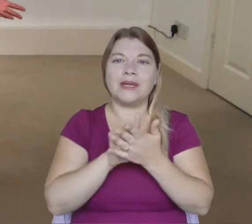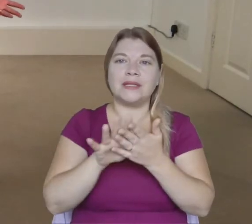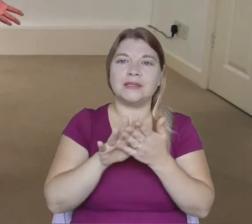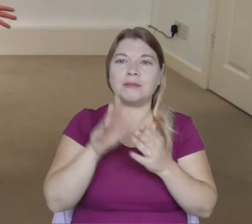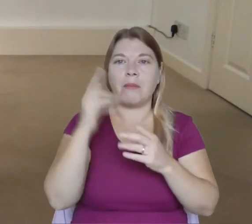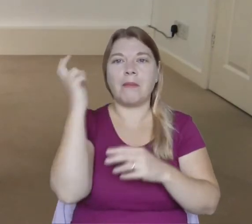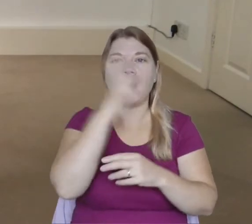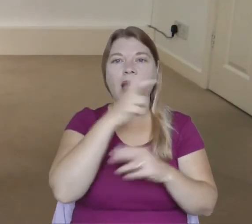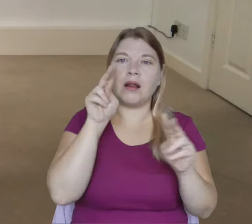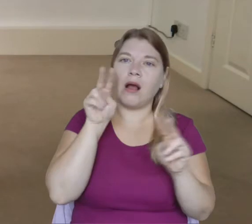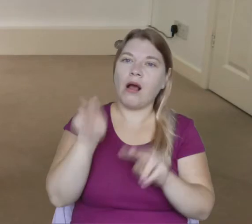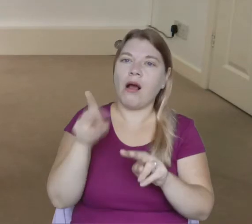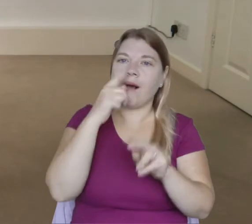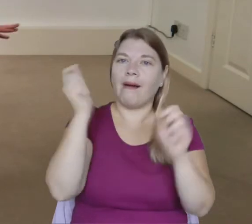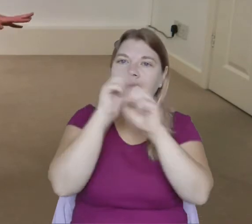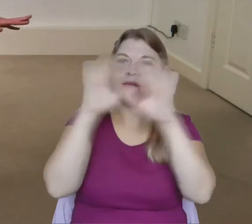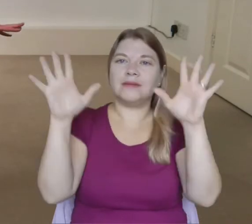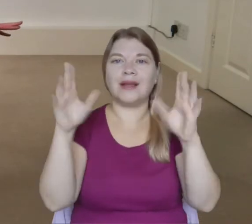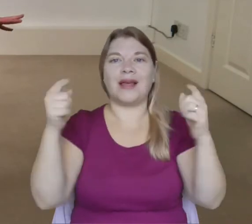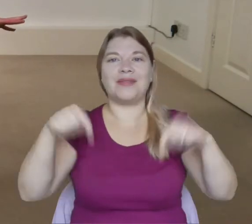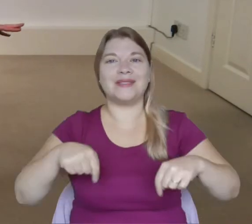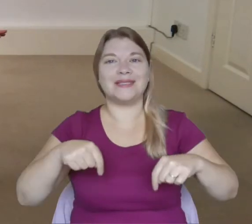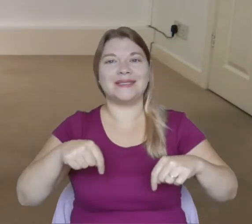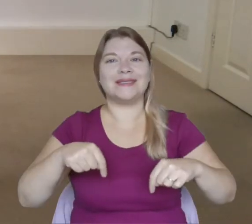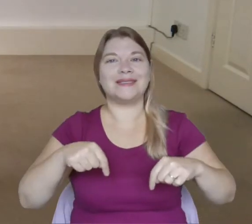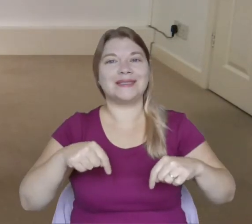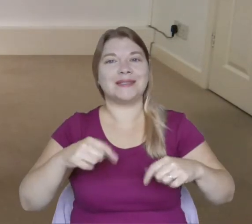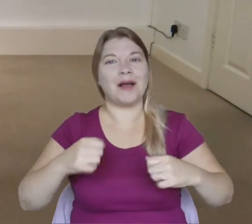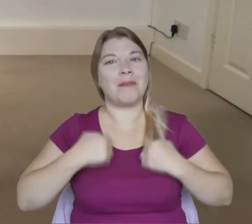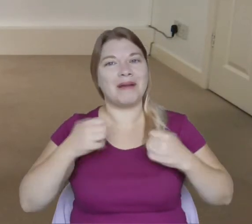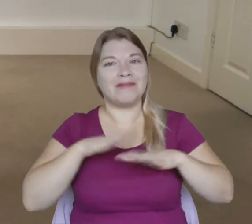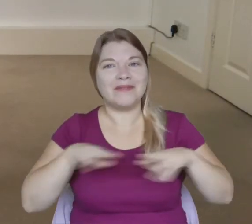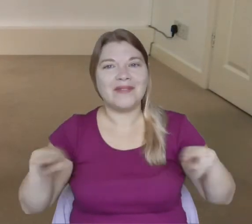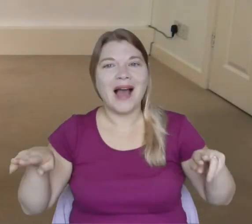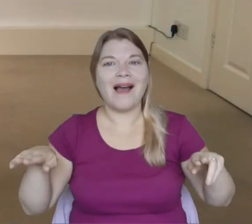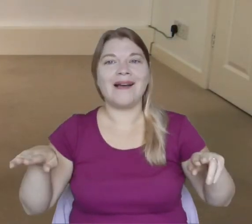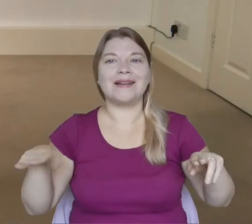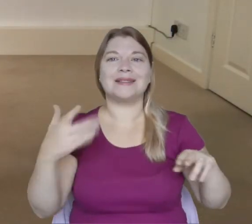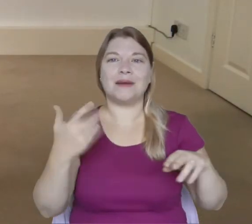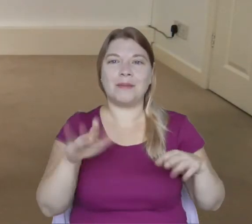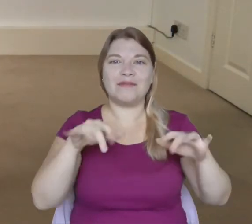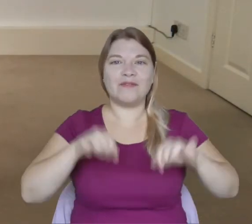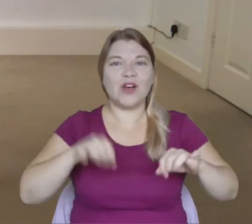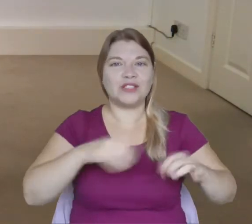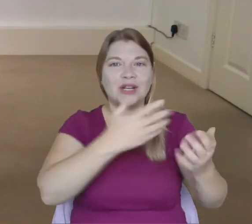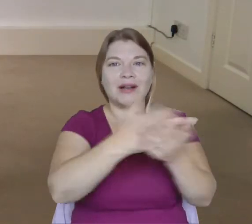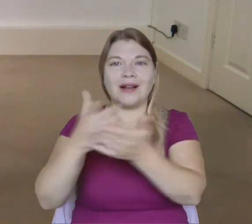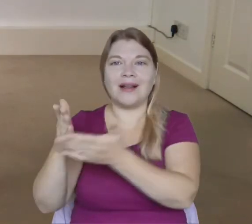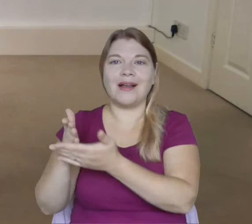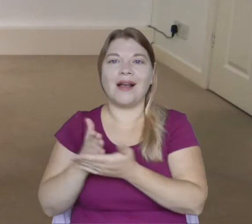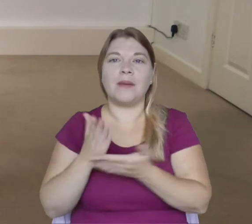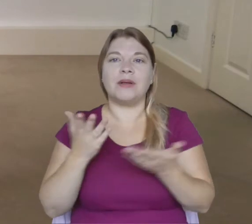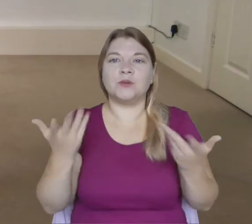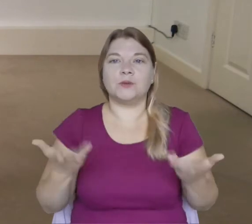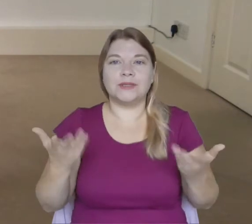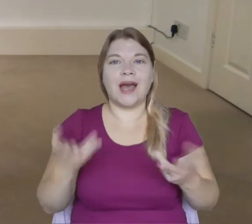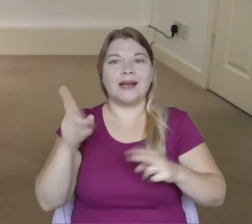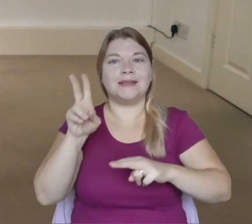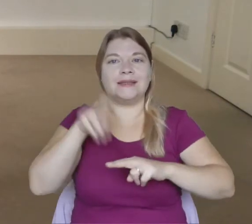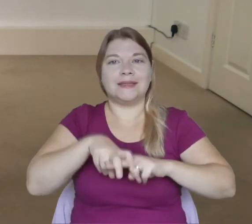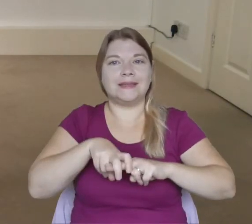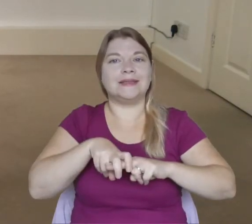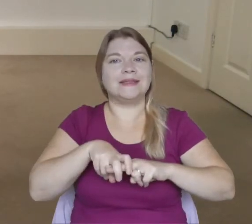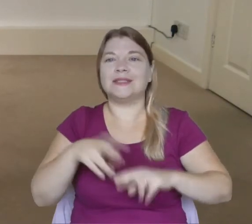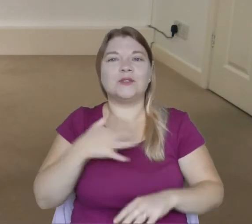here in my flat at the moment. I've cleared most of the furniture out of the way, but it is a seated class today, so you don't need too